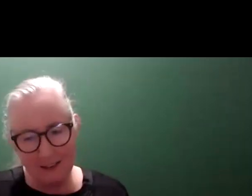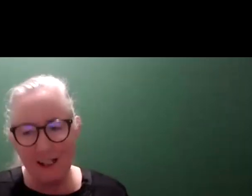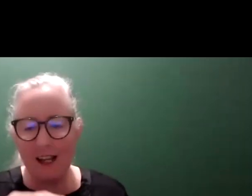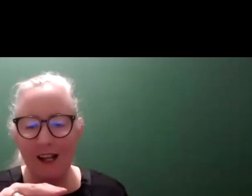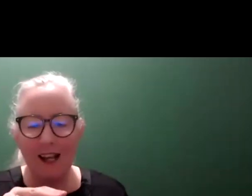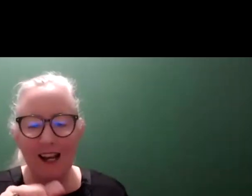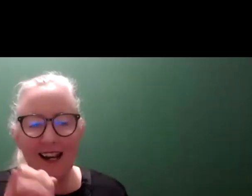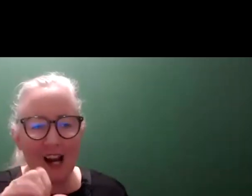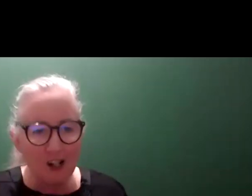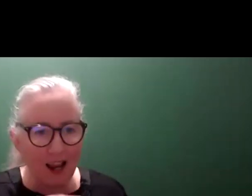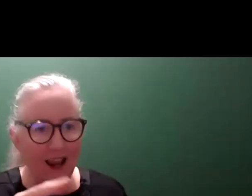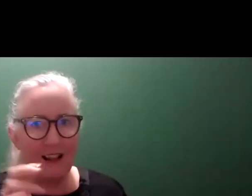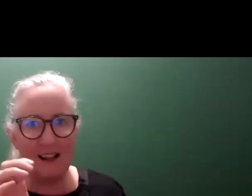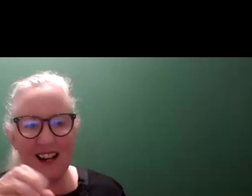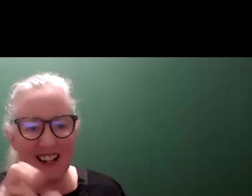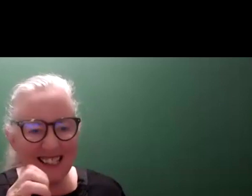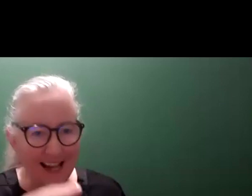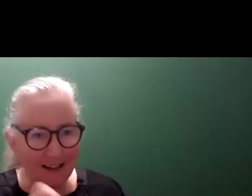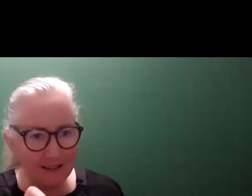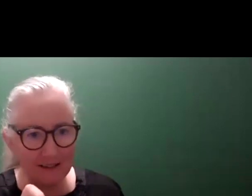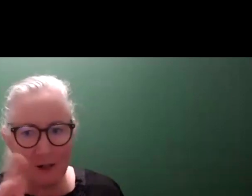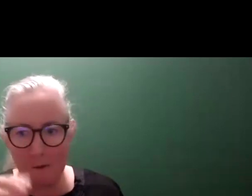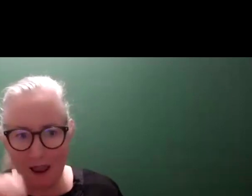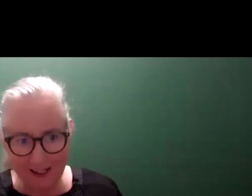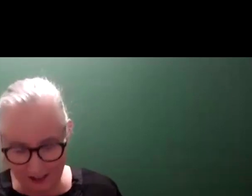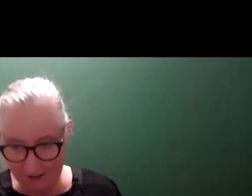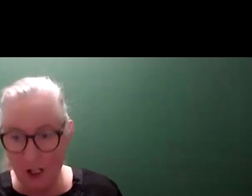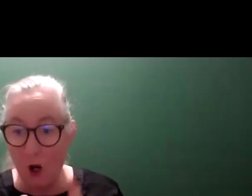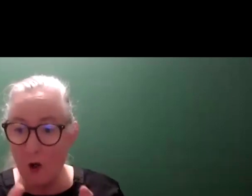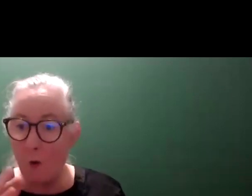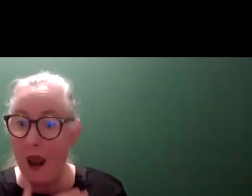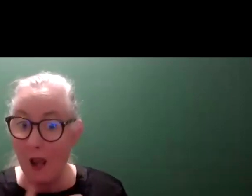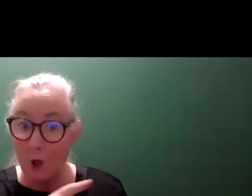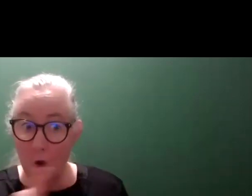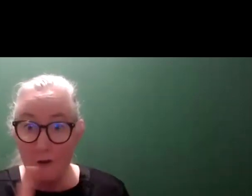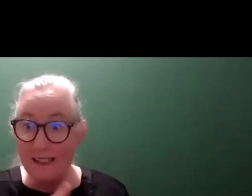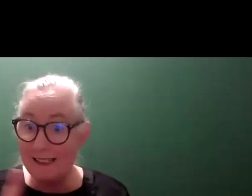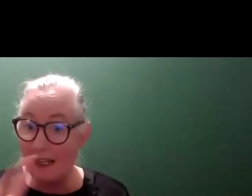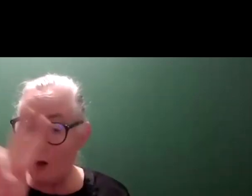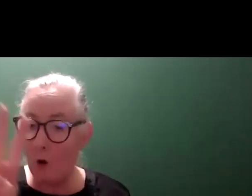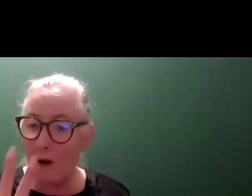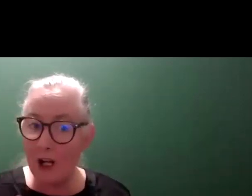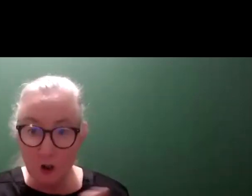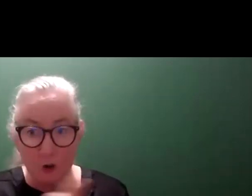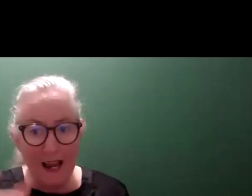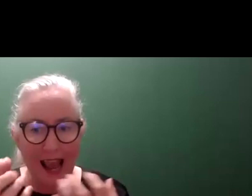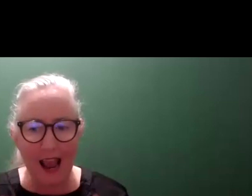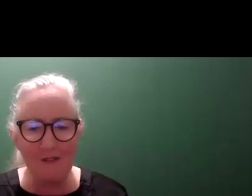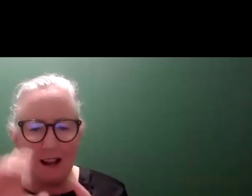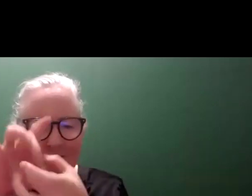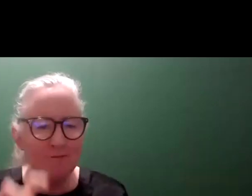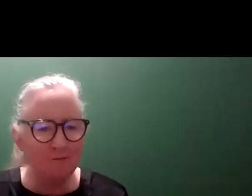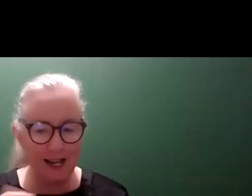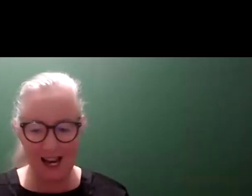hse.ie/National Consent Policy. We'd really like you to send any questions you have based on the